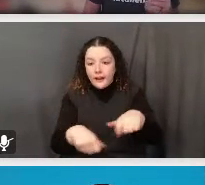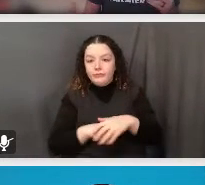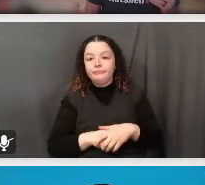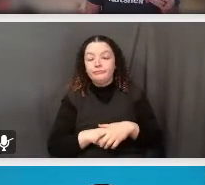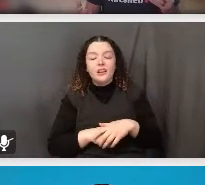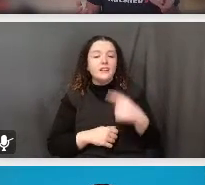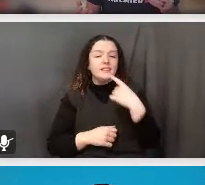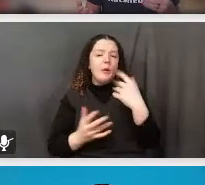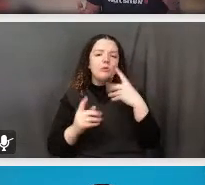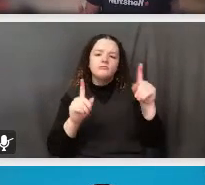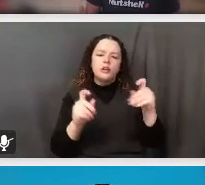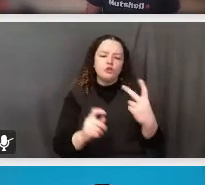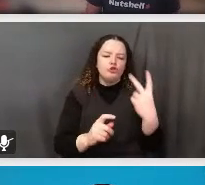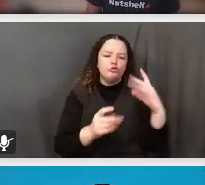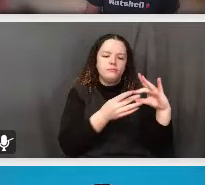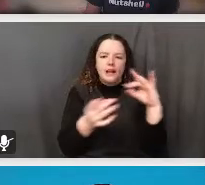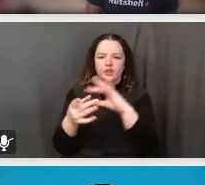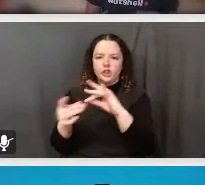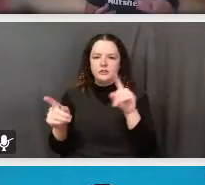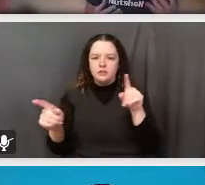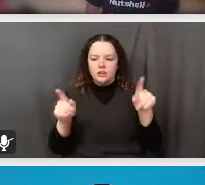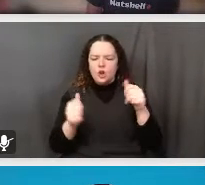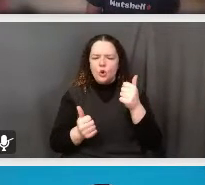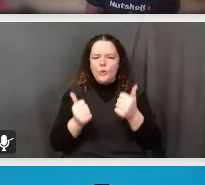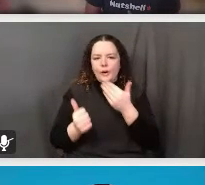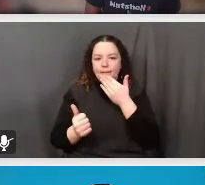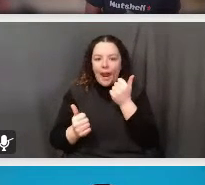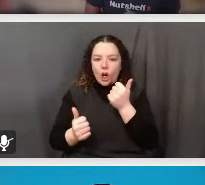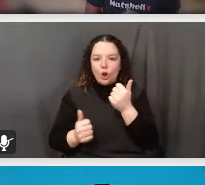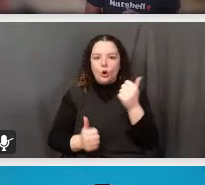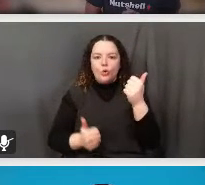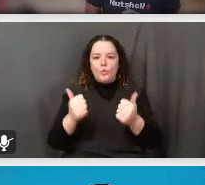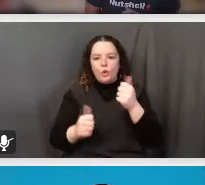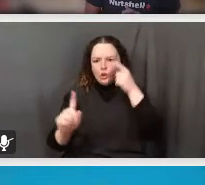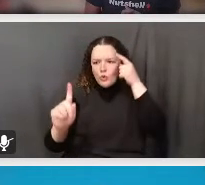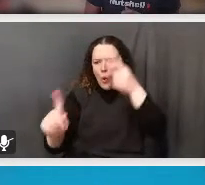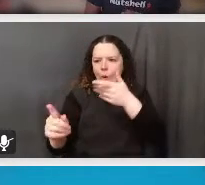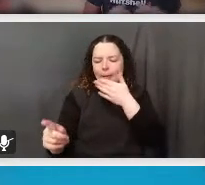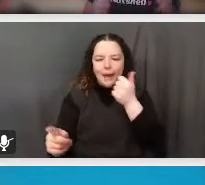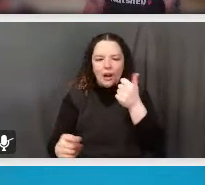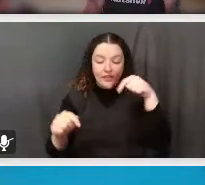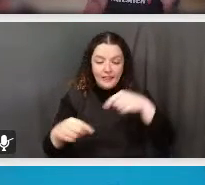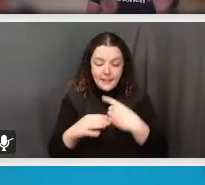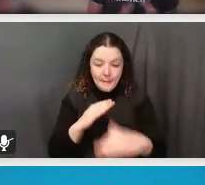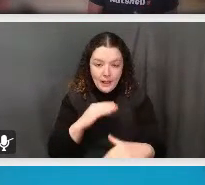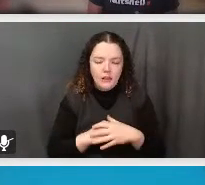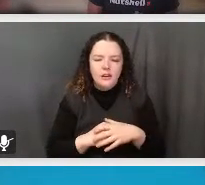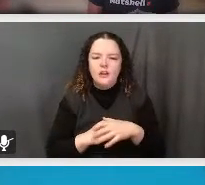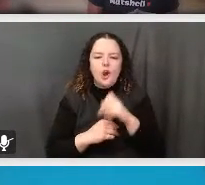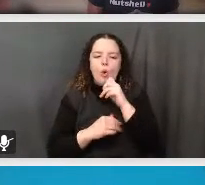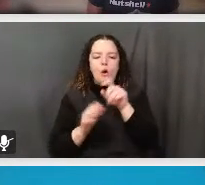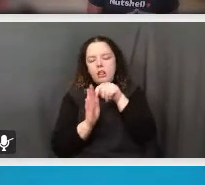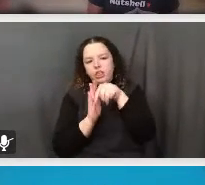messages. What's going to result in a higher click-through rate or a higher goal conversion rate for this email? Like I said, we're not going to dive too deep into A/B